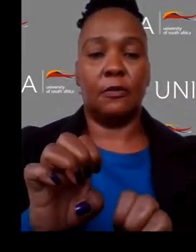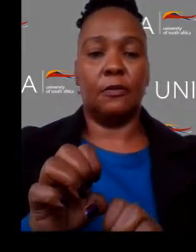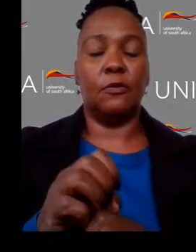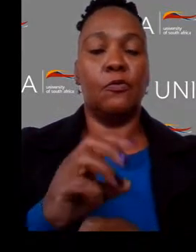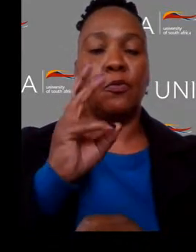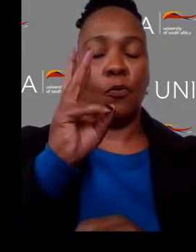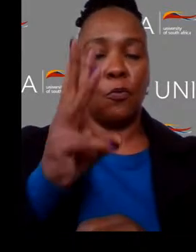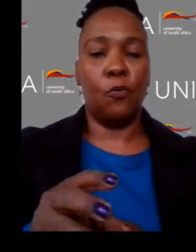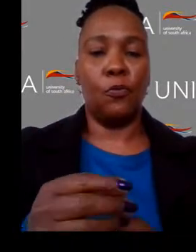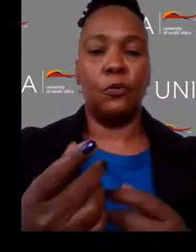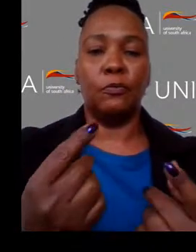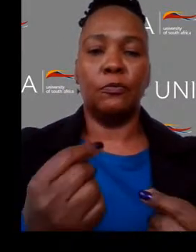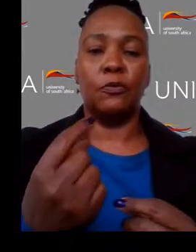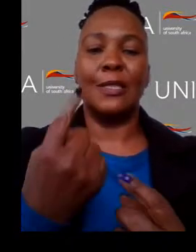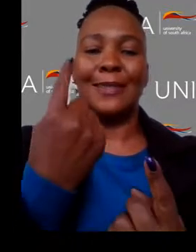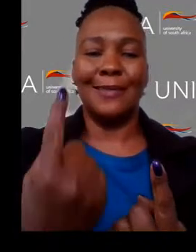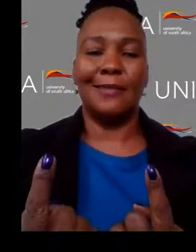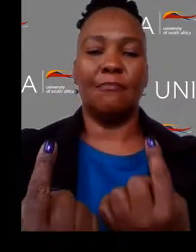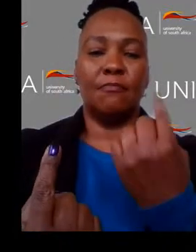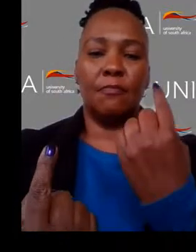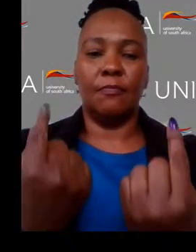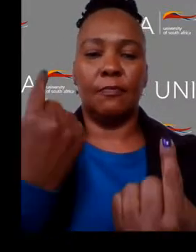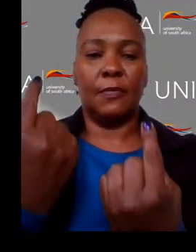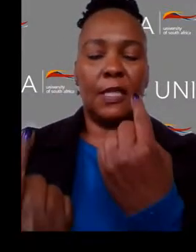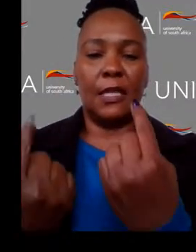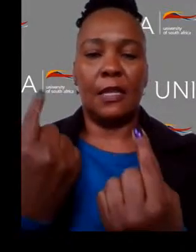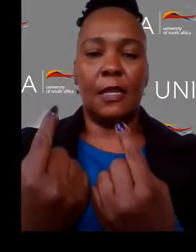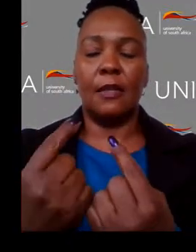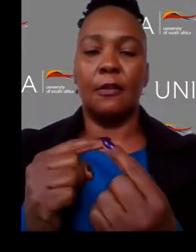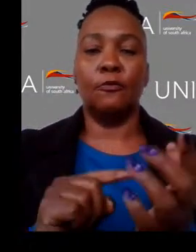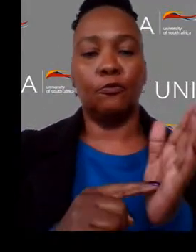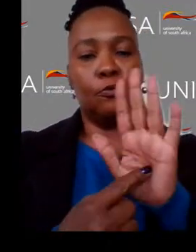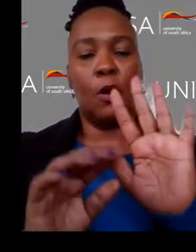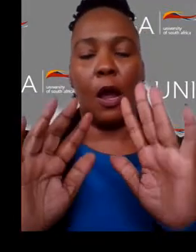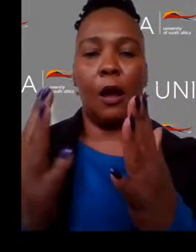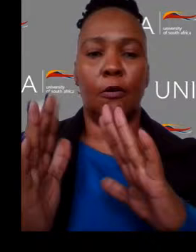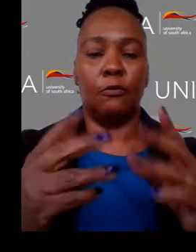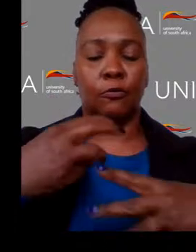of these to show you exactly how it works.